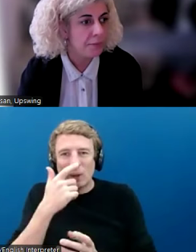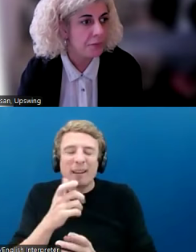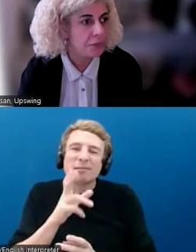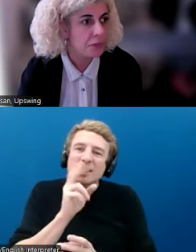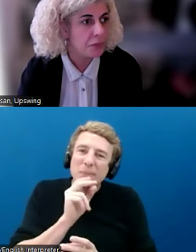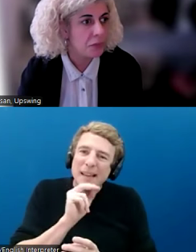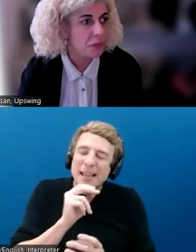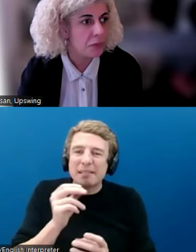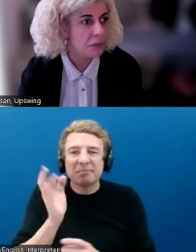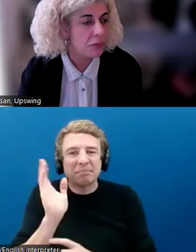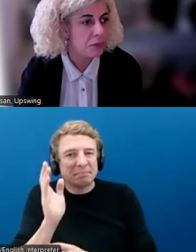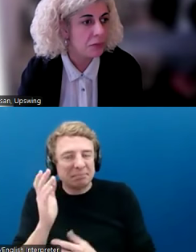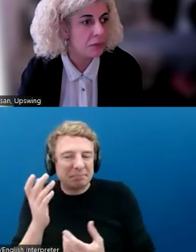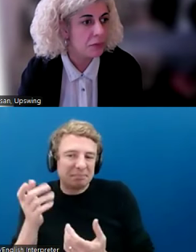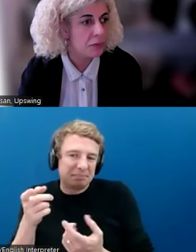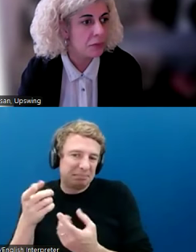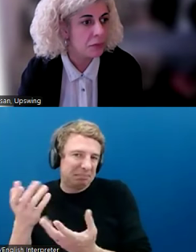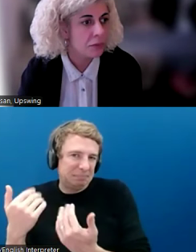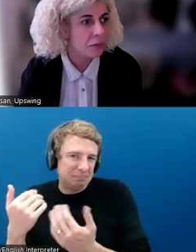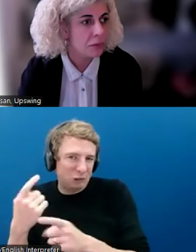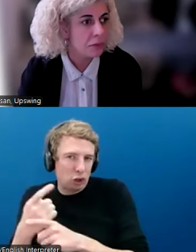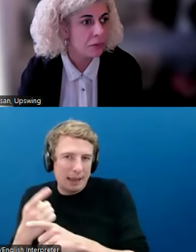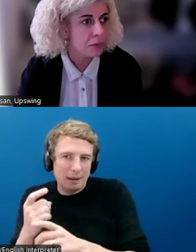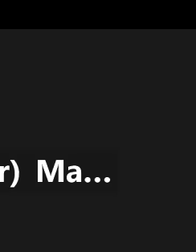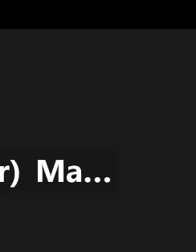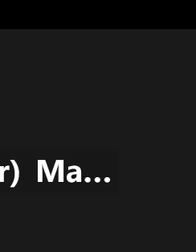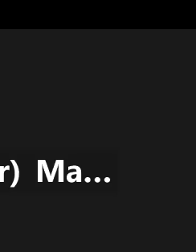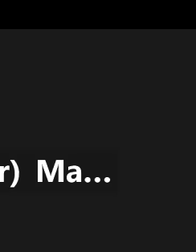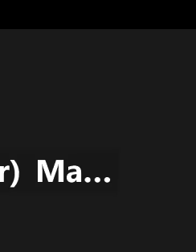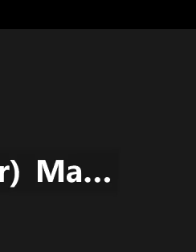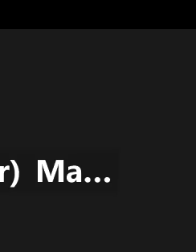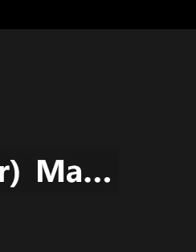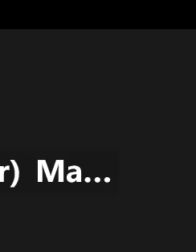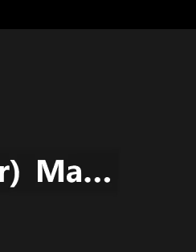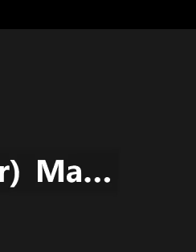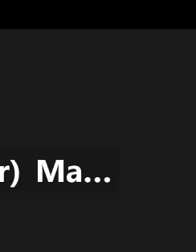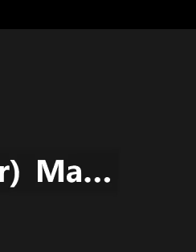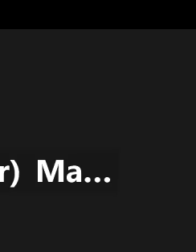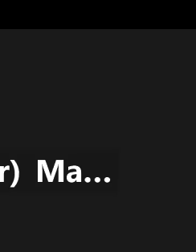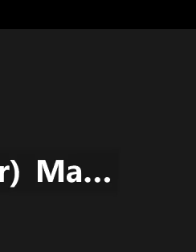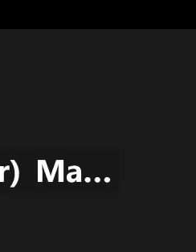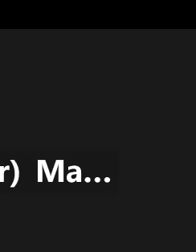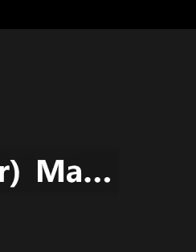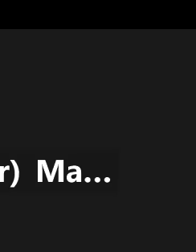Yeah, we are. Okay. So we'll see you shortly. Hopefully you'll all join.